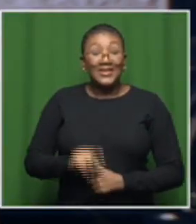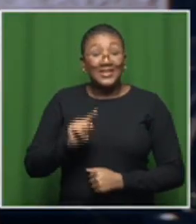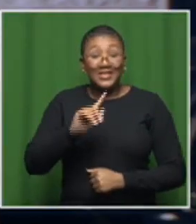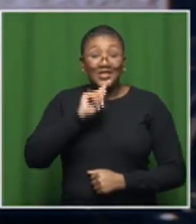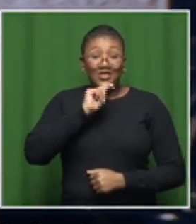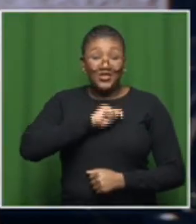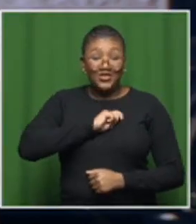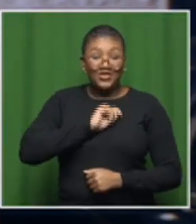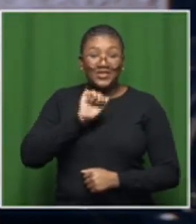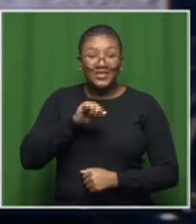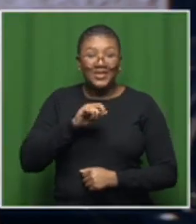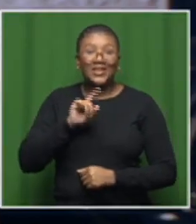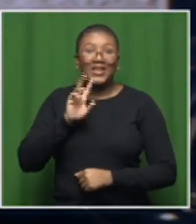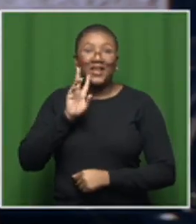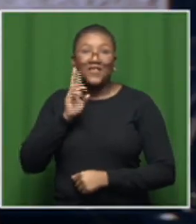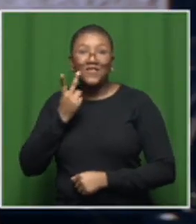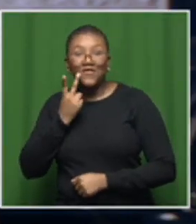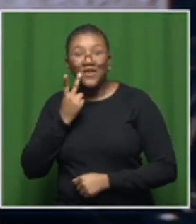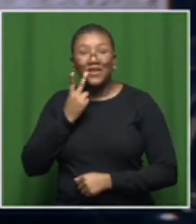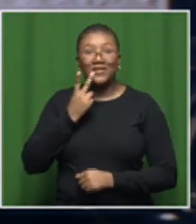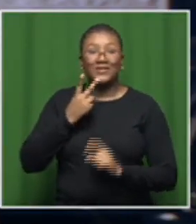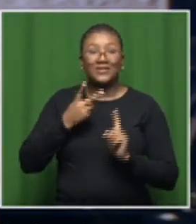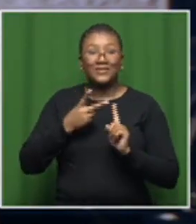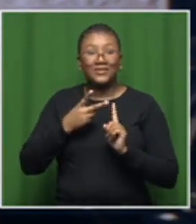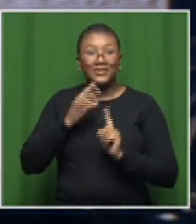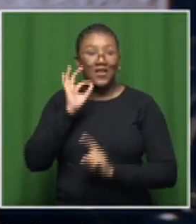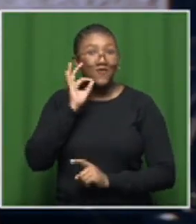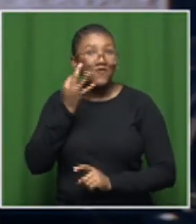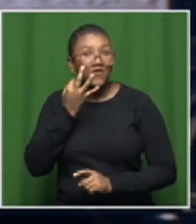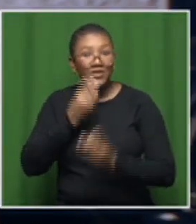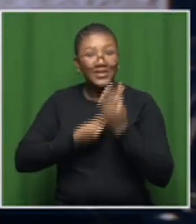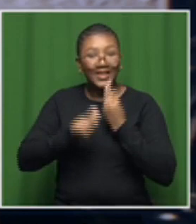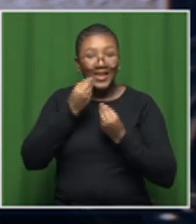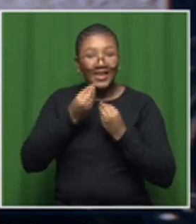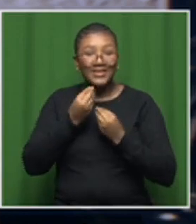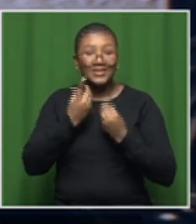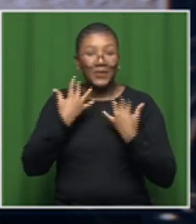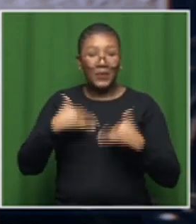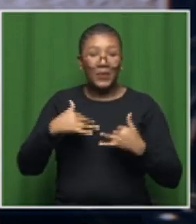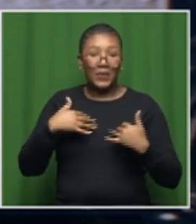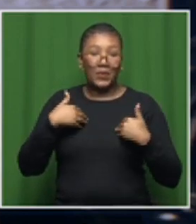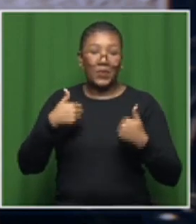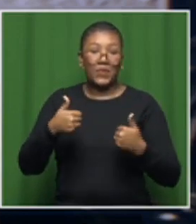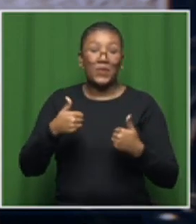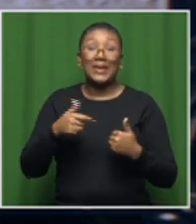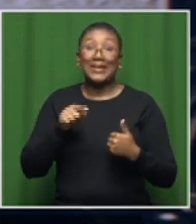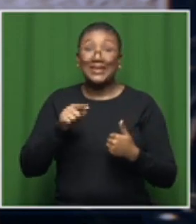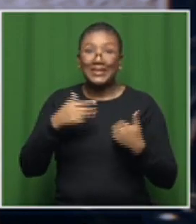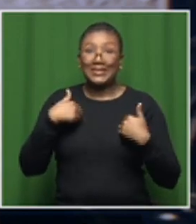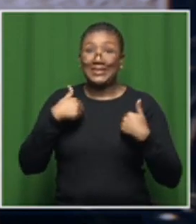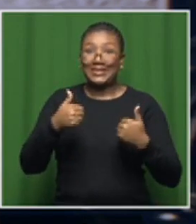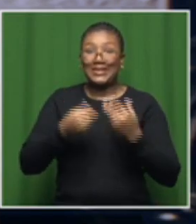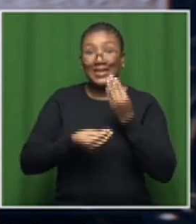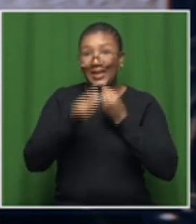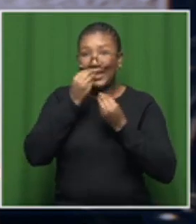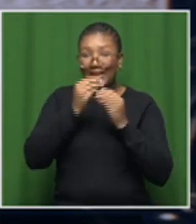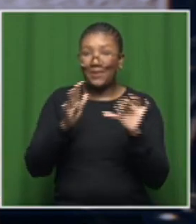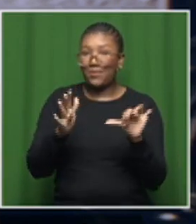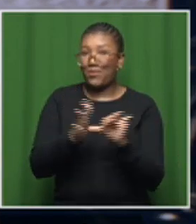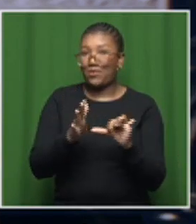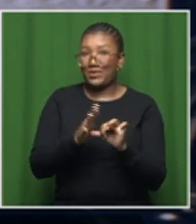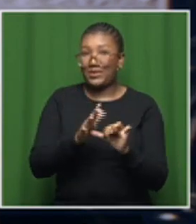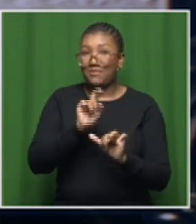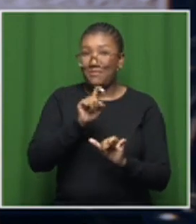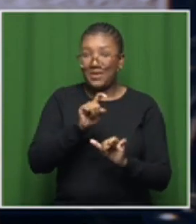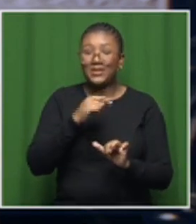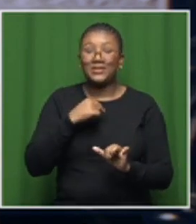organs, the fruits and vegetables that are good for them look a little bit like them. But absolutely, nutrition is absolutely crucial. So people often ask, well, where does neurodiversity